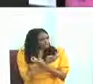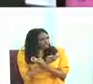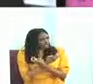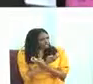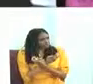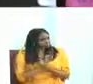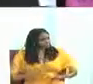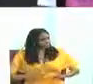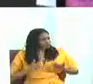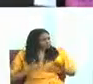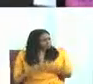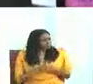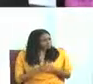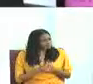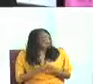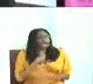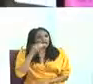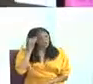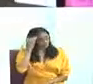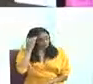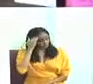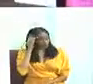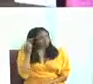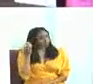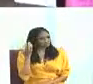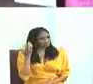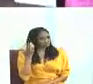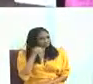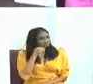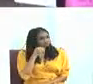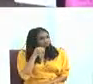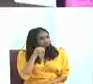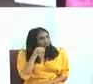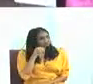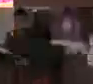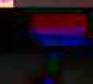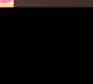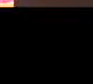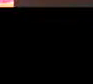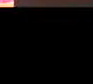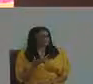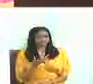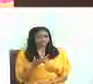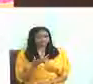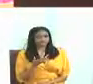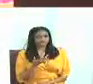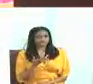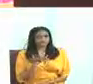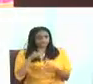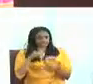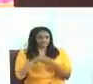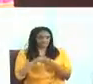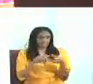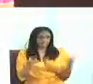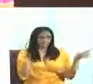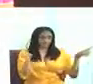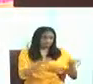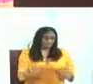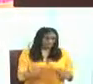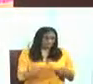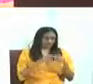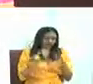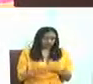You see, I know what it is to be in a desolate valley. I know what it is